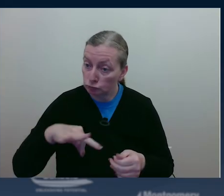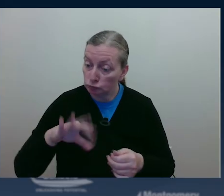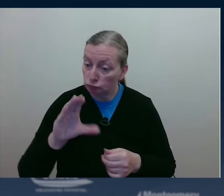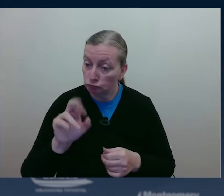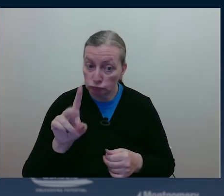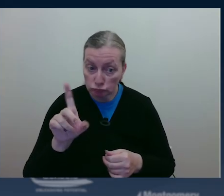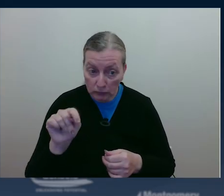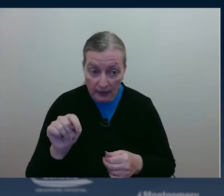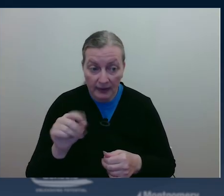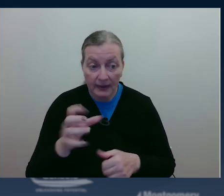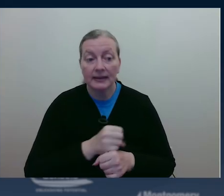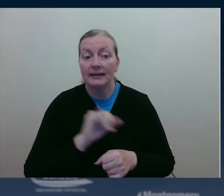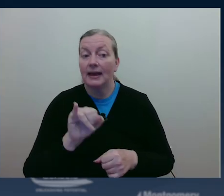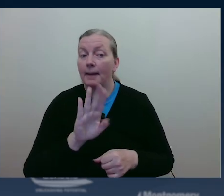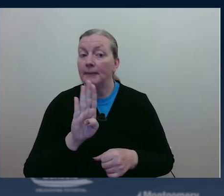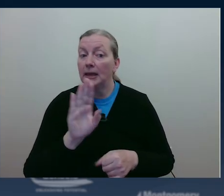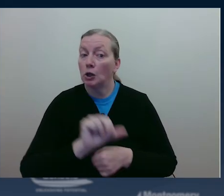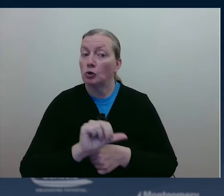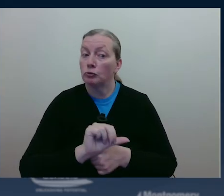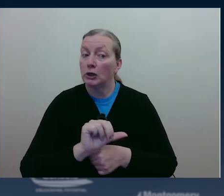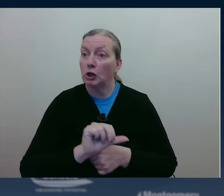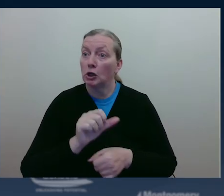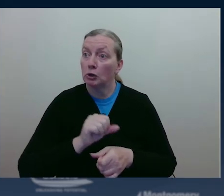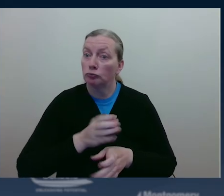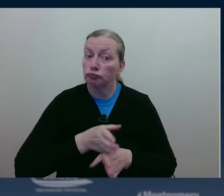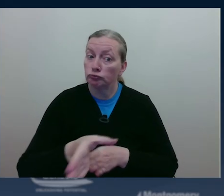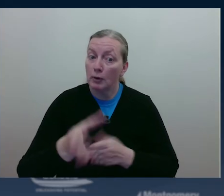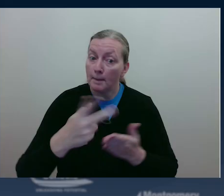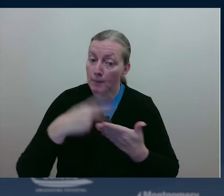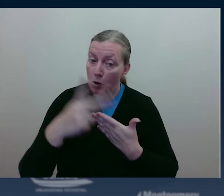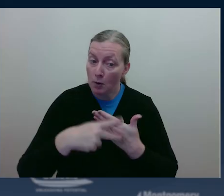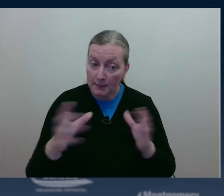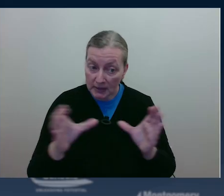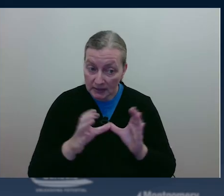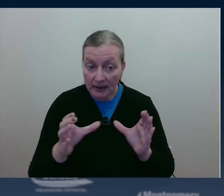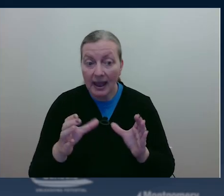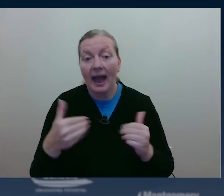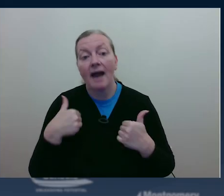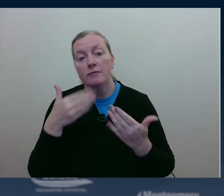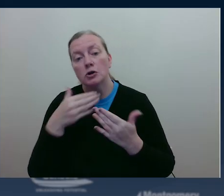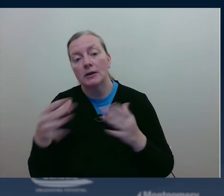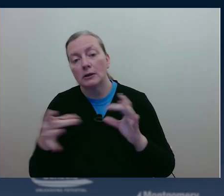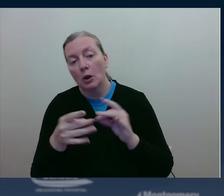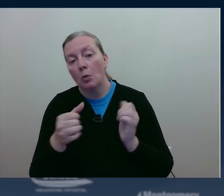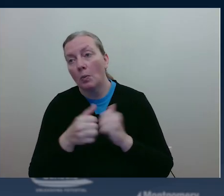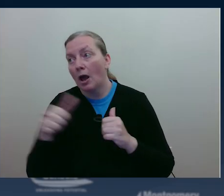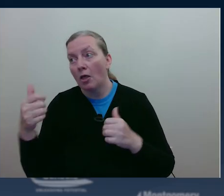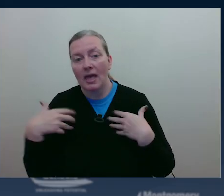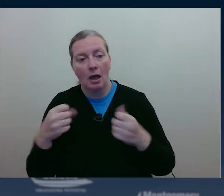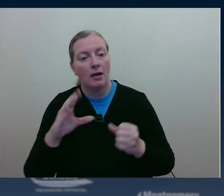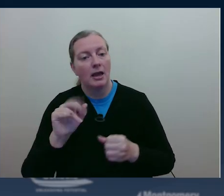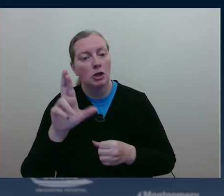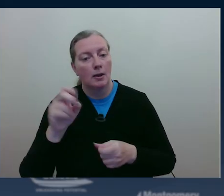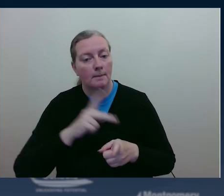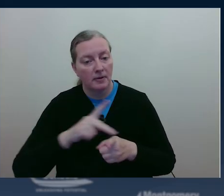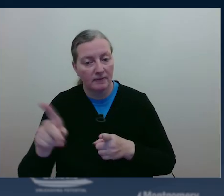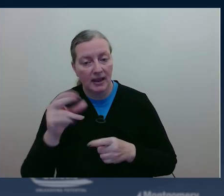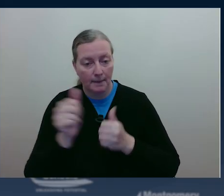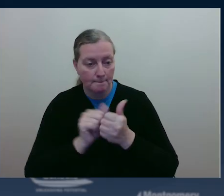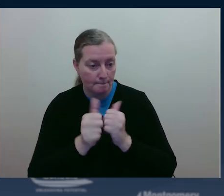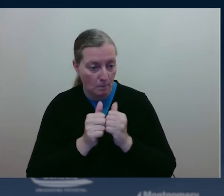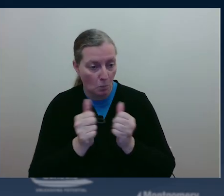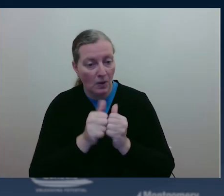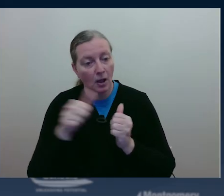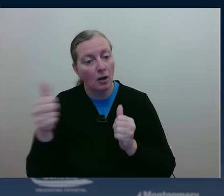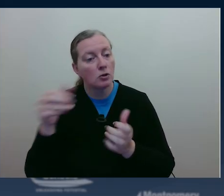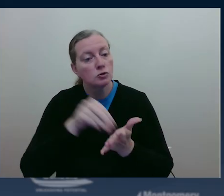certificate, connect with healthcare professionals, and participate in competitions in student organizations. We do